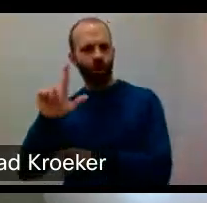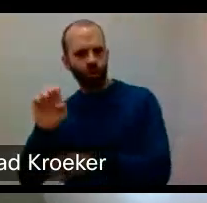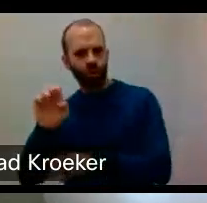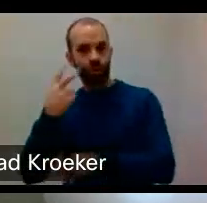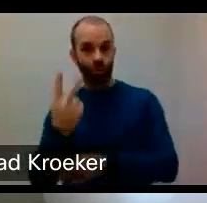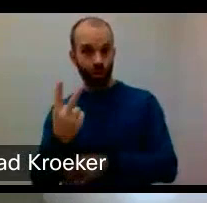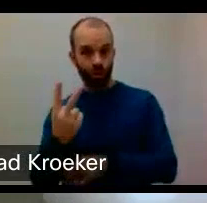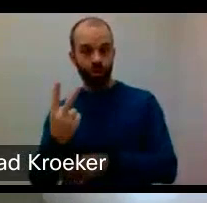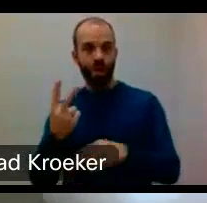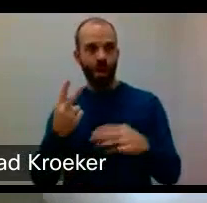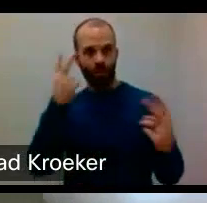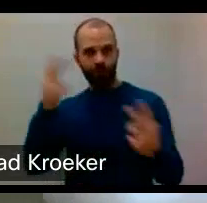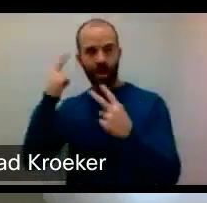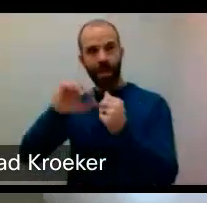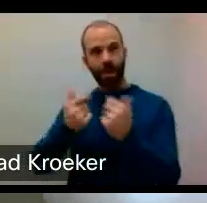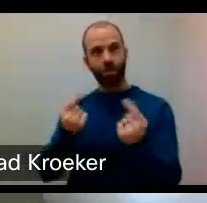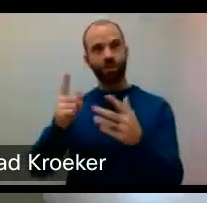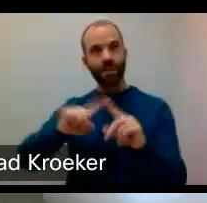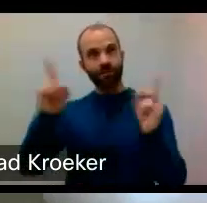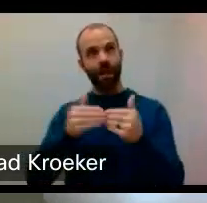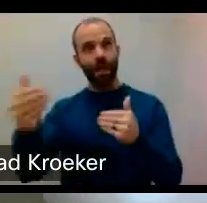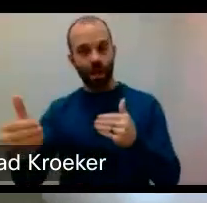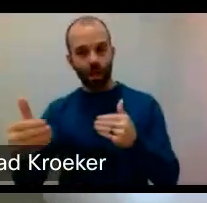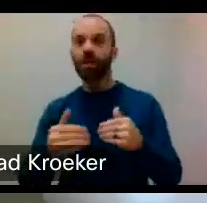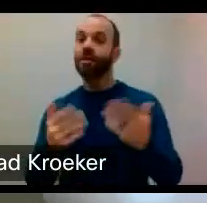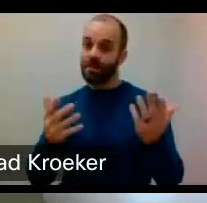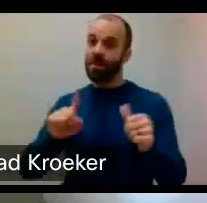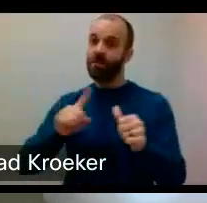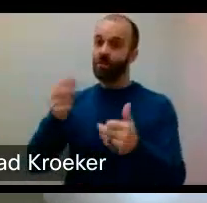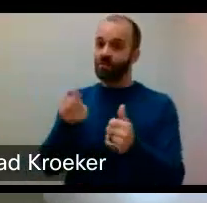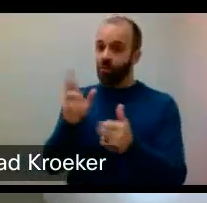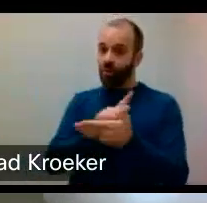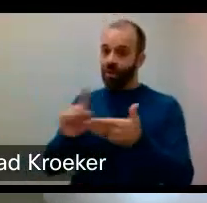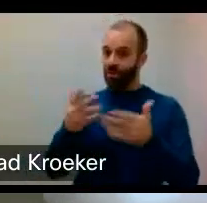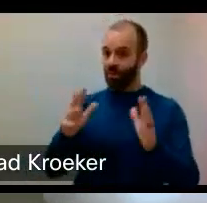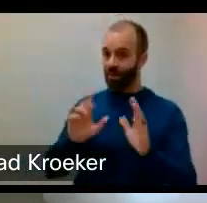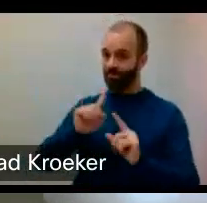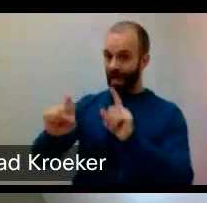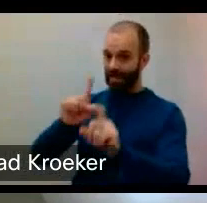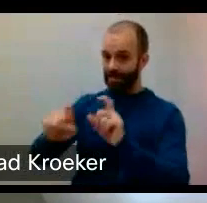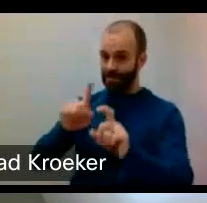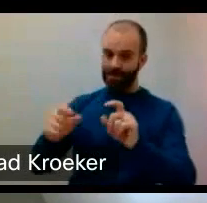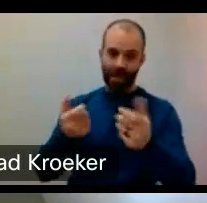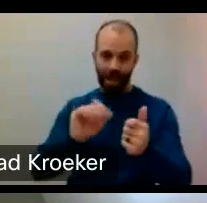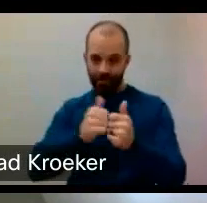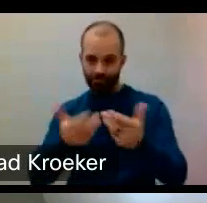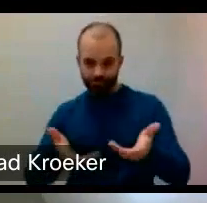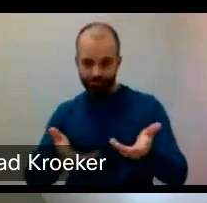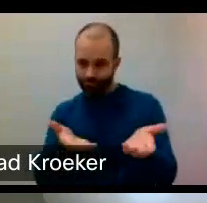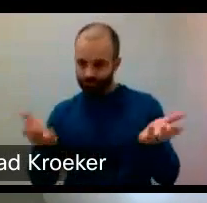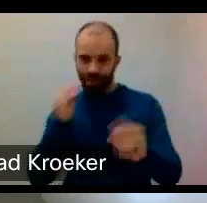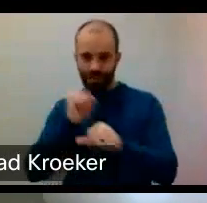things might have been coming up already in your first few weeks of your program. But this is some of